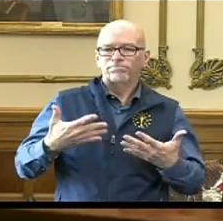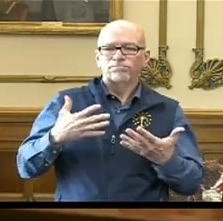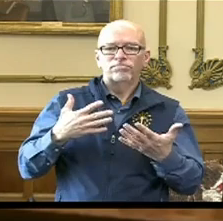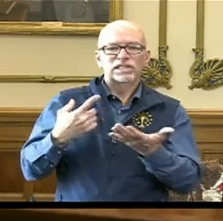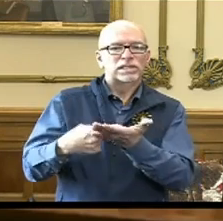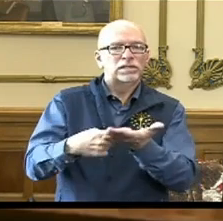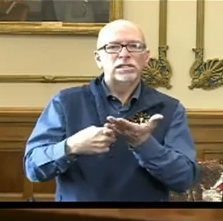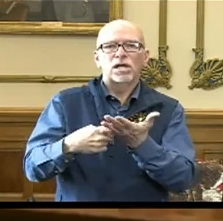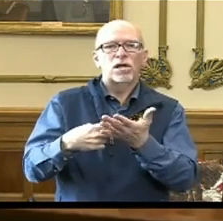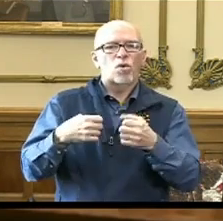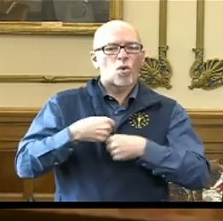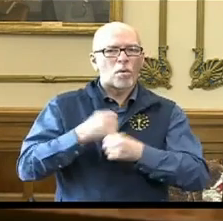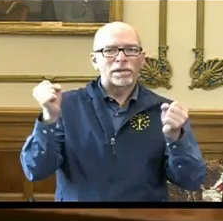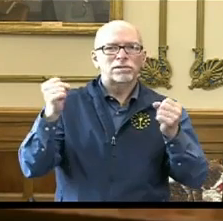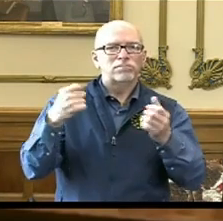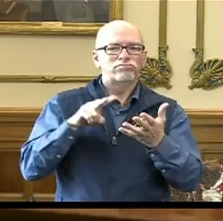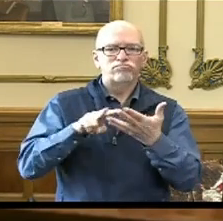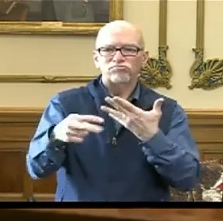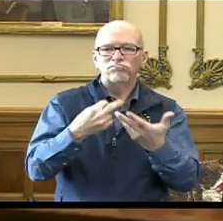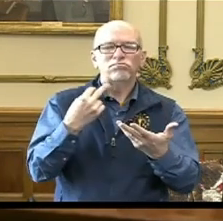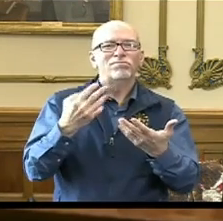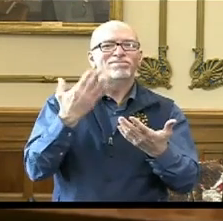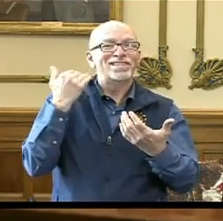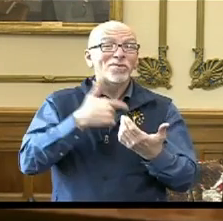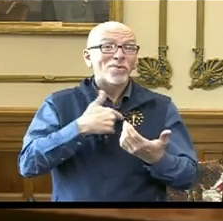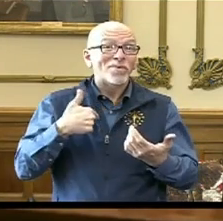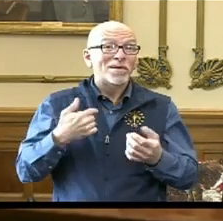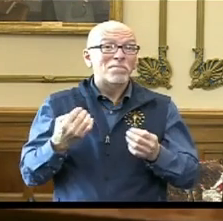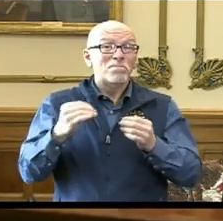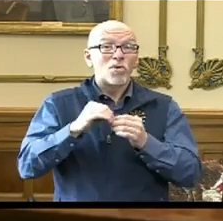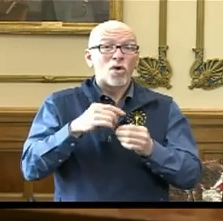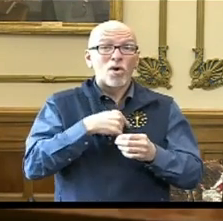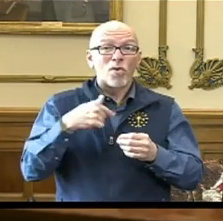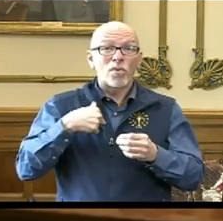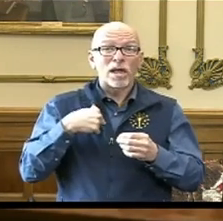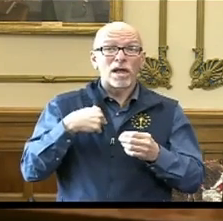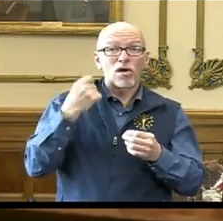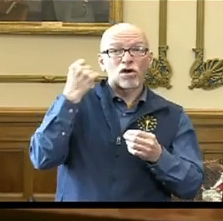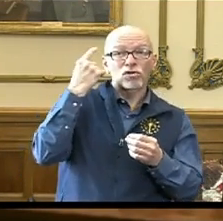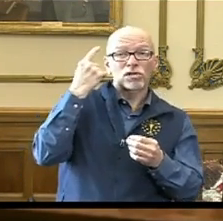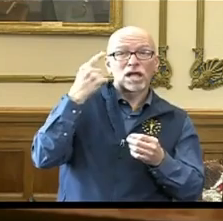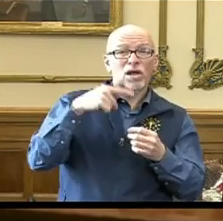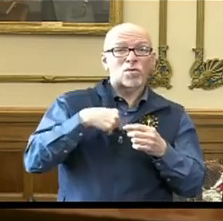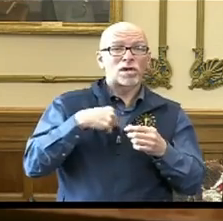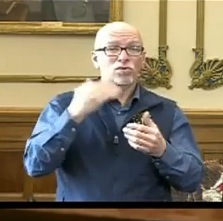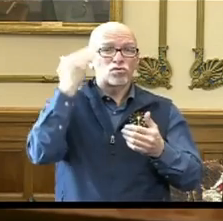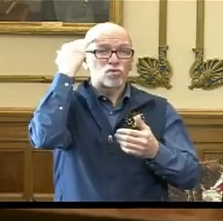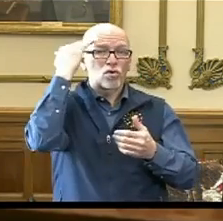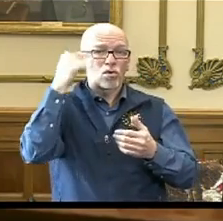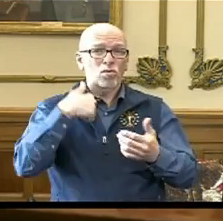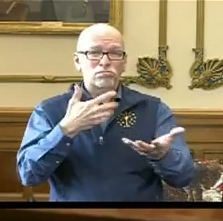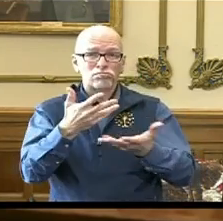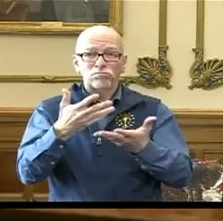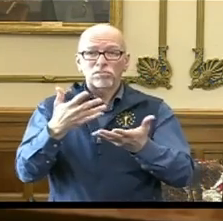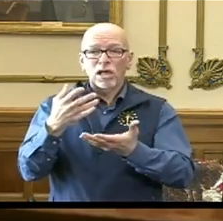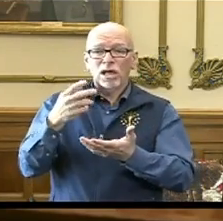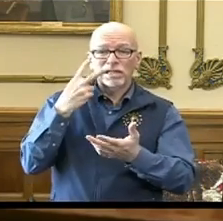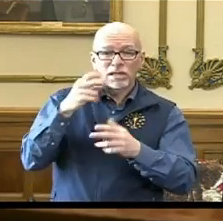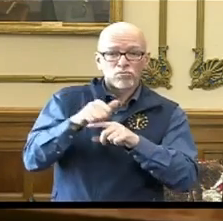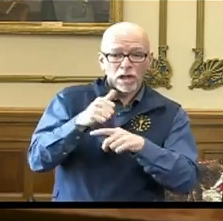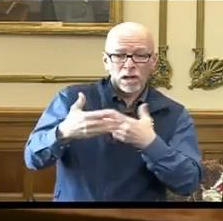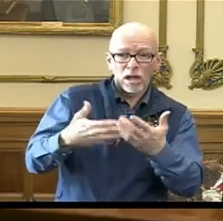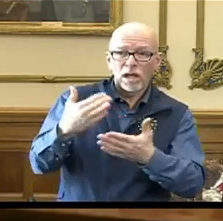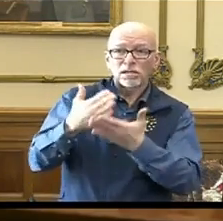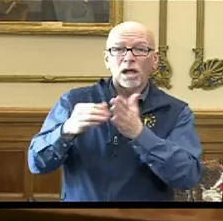discussion, because we're all in it together. And the more we get and glean the best from practices in one state versus